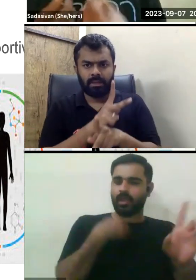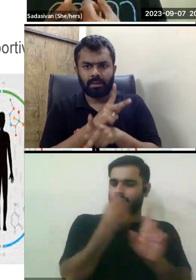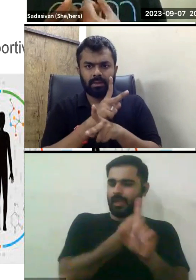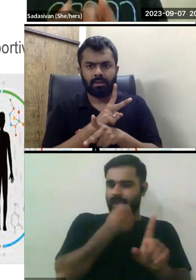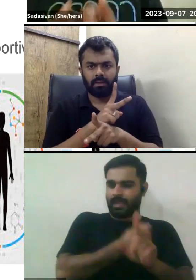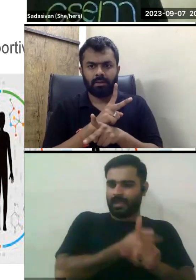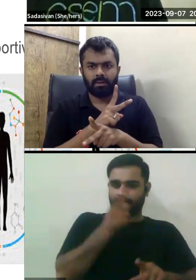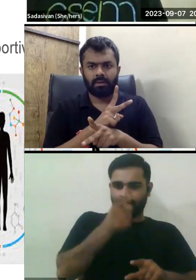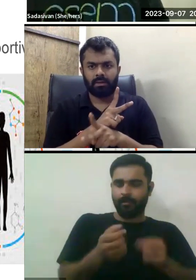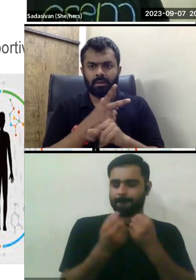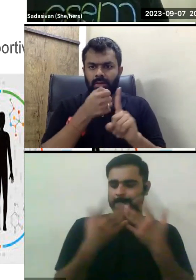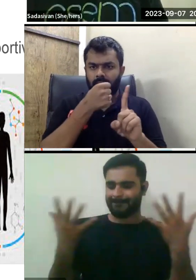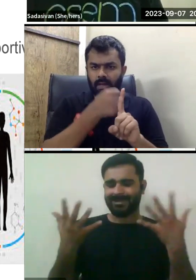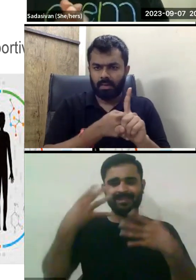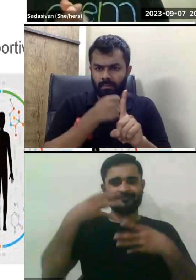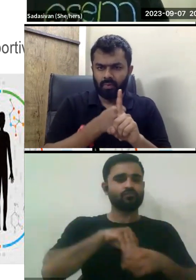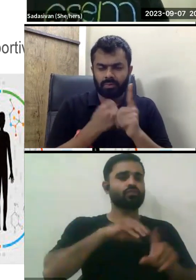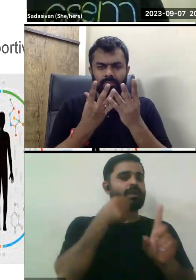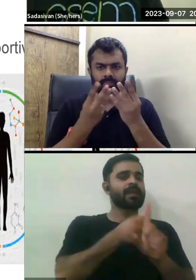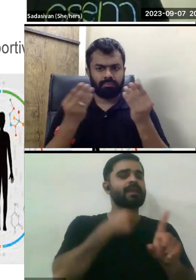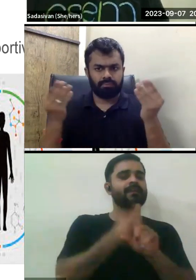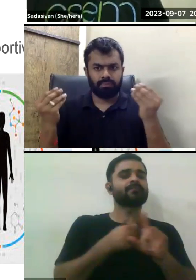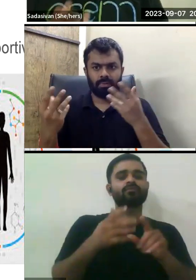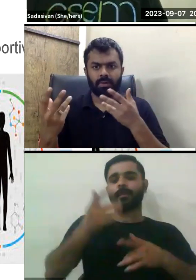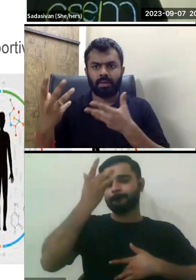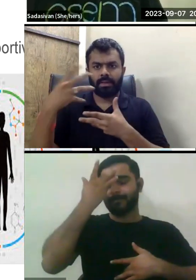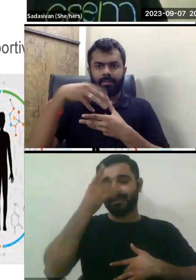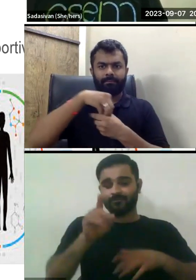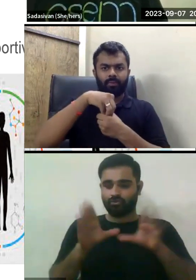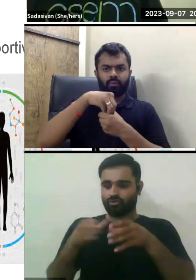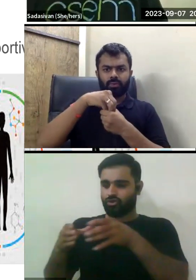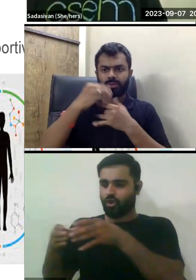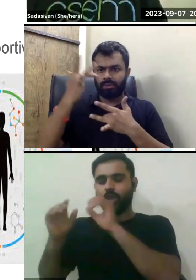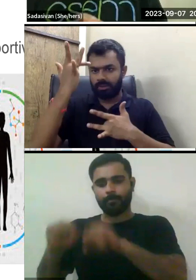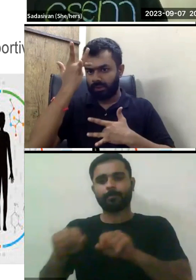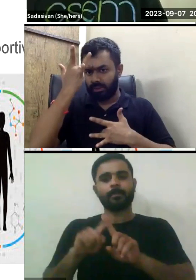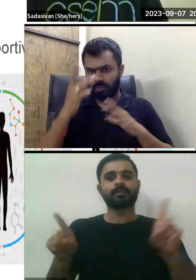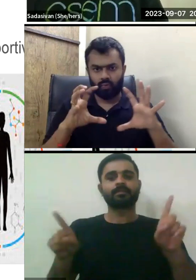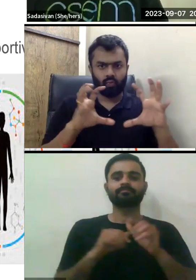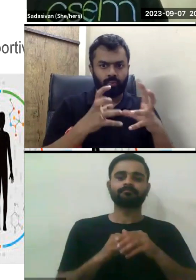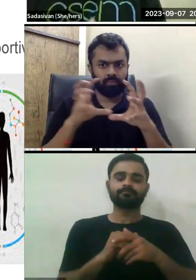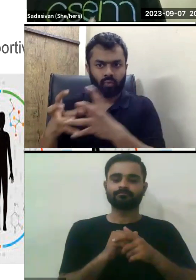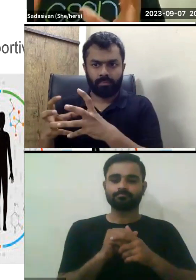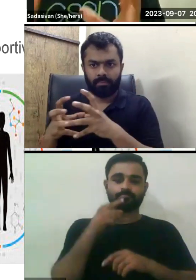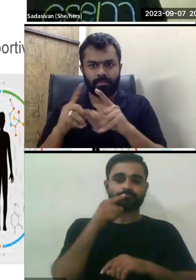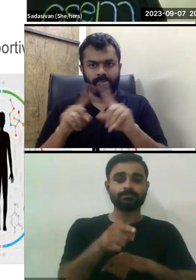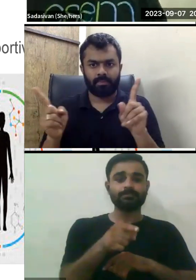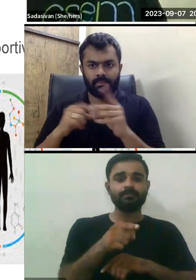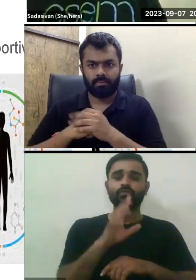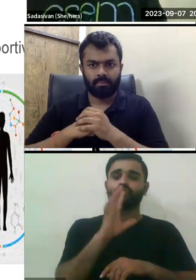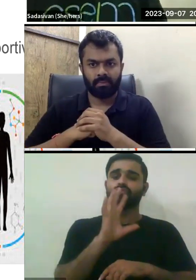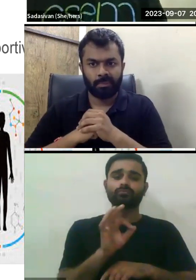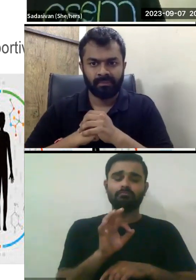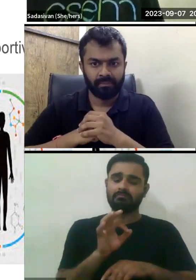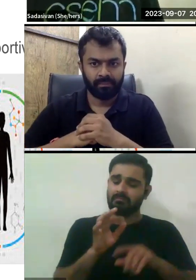is a lot intense advocacy happening from the patient advocacy groups, but that is not really adequate